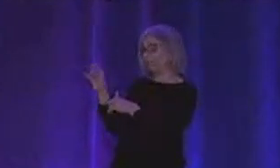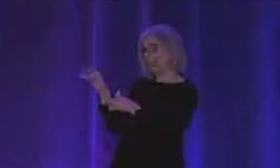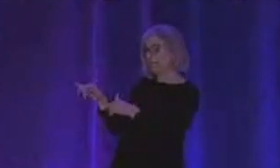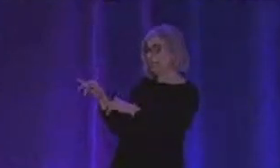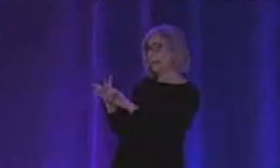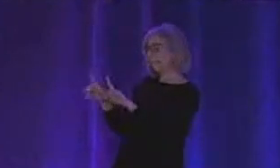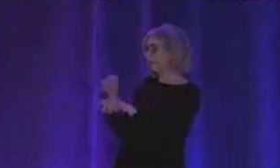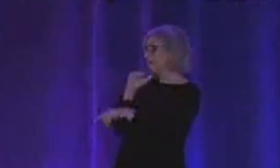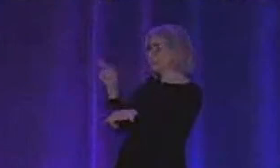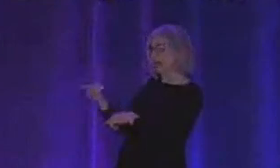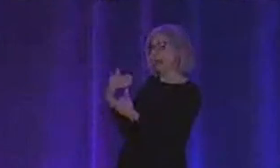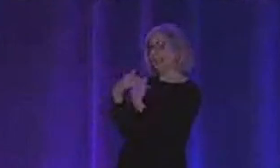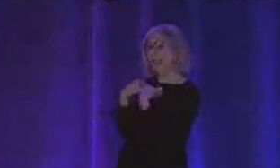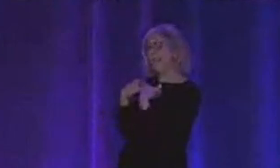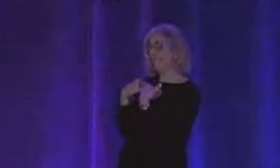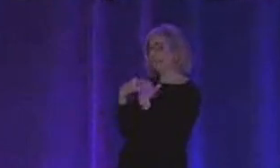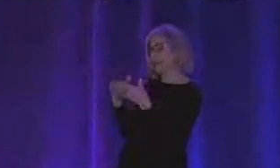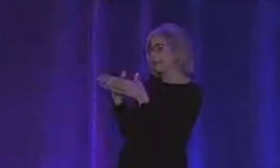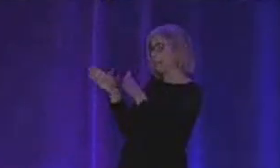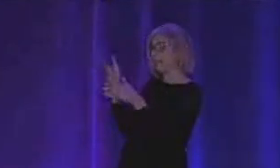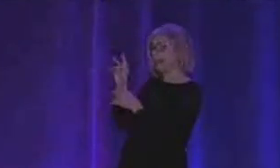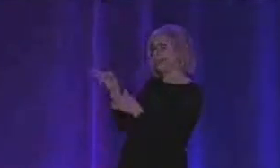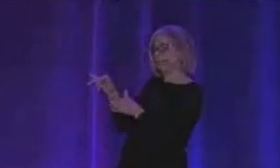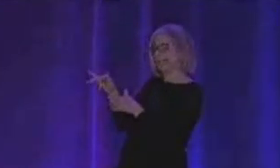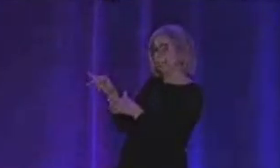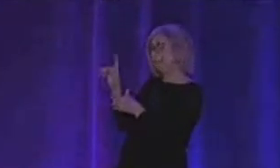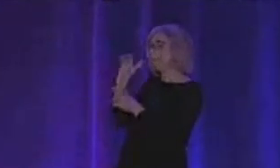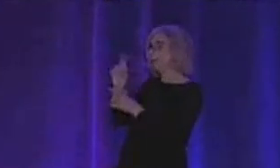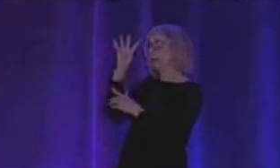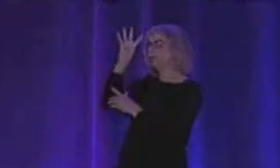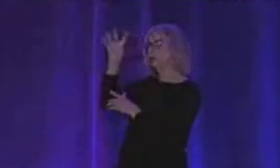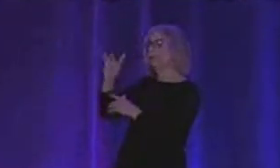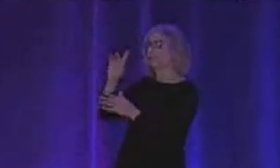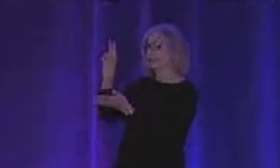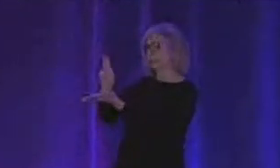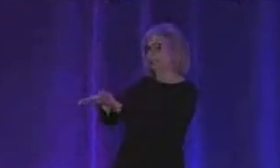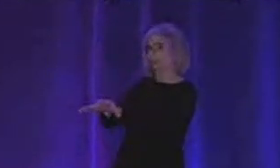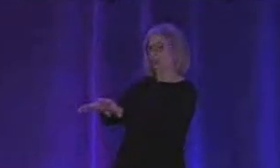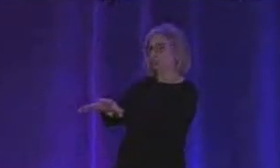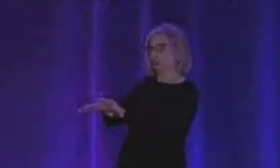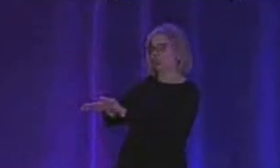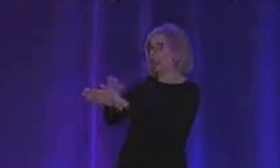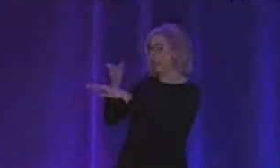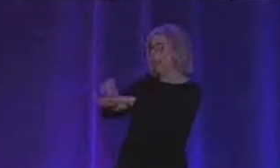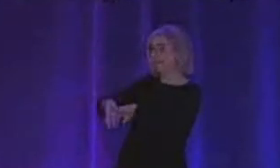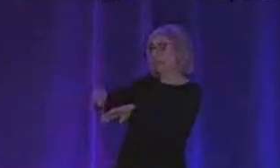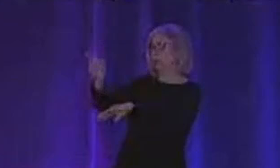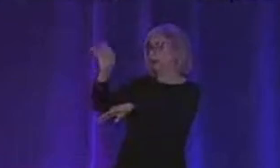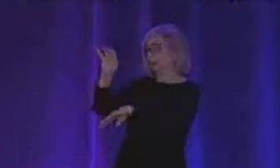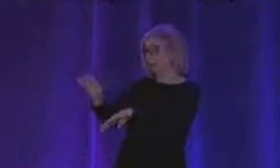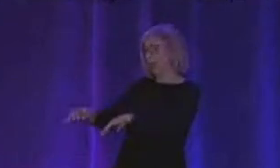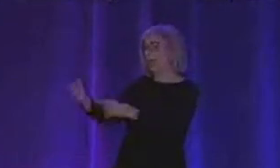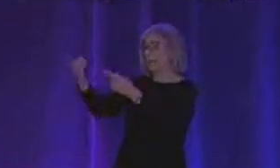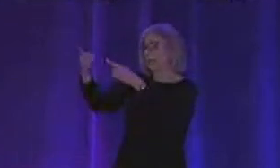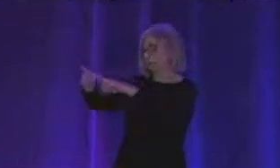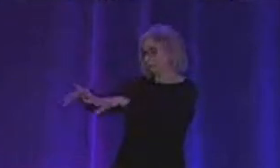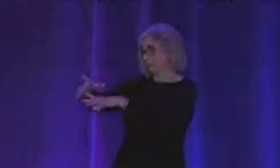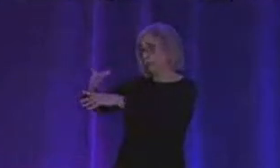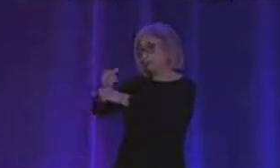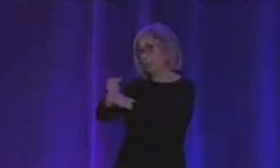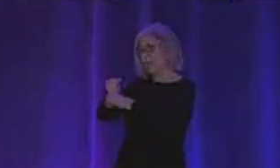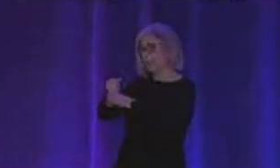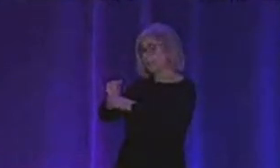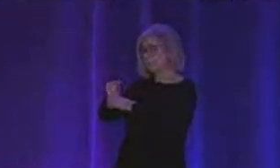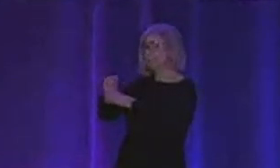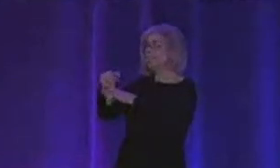but it does not contain the public key, but it does create a signature. After the assertion has been obtained, it is sent